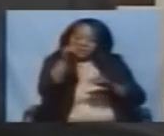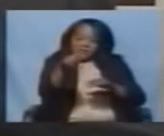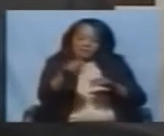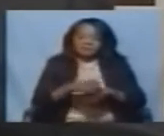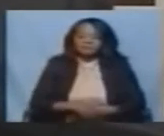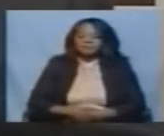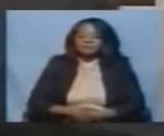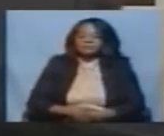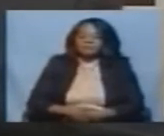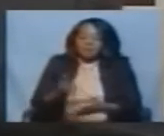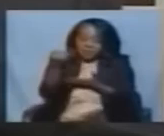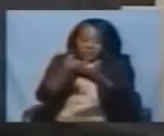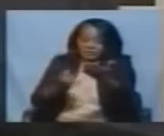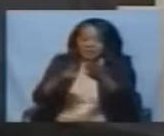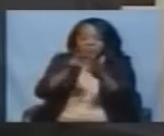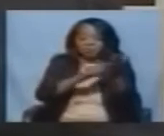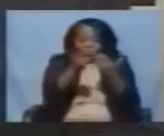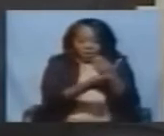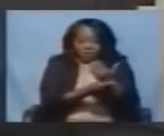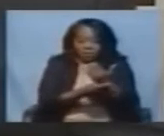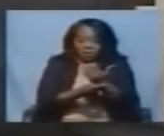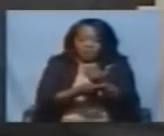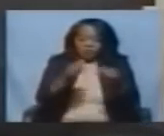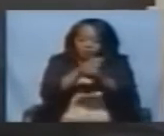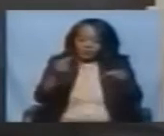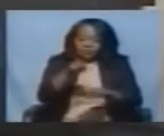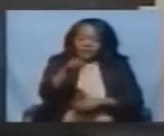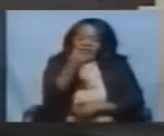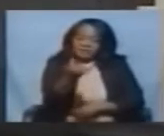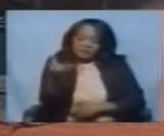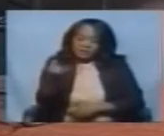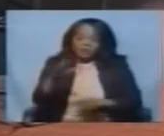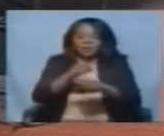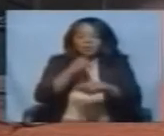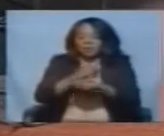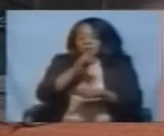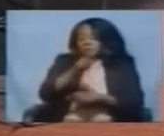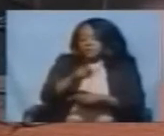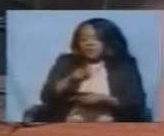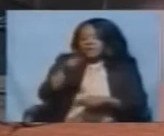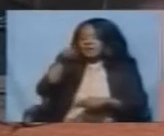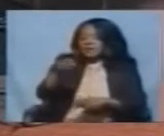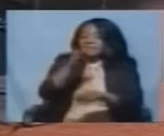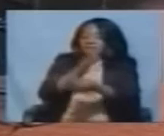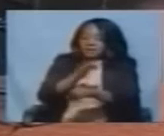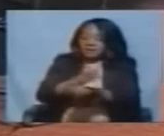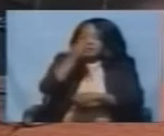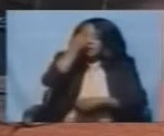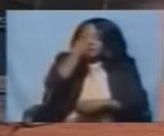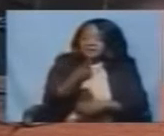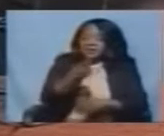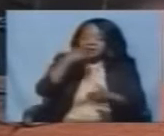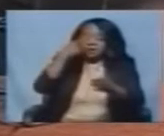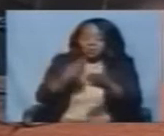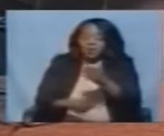we actually design programs to go and deal with that issue and making sure that people who are in that particular function are understanding the procurement